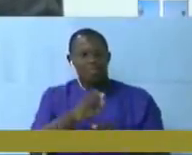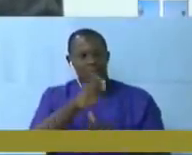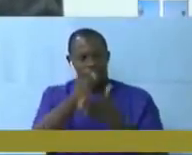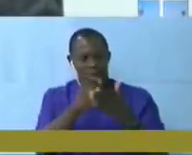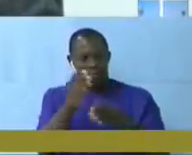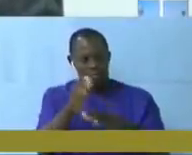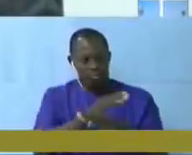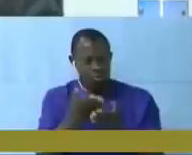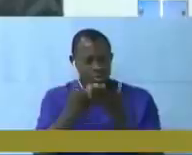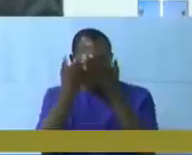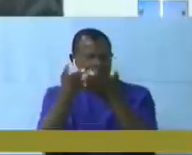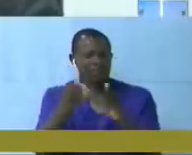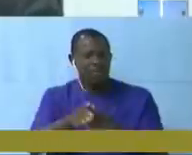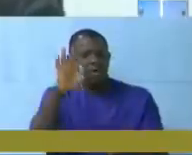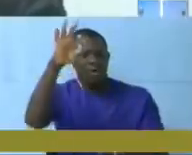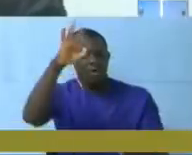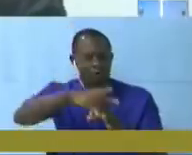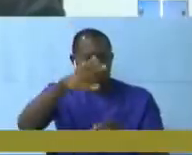1997 referendum.